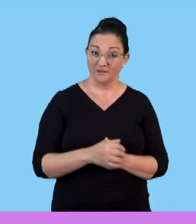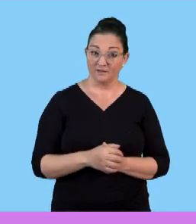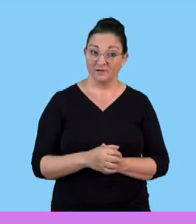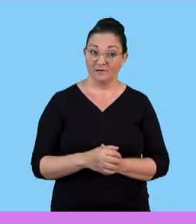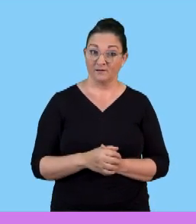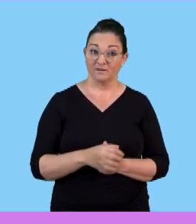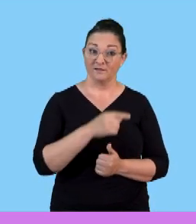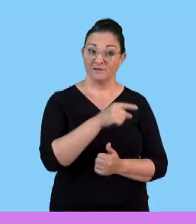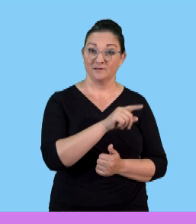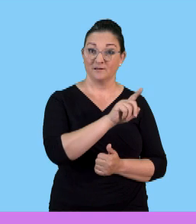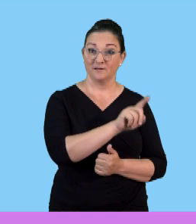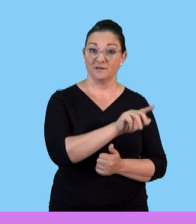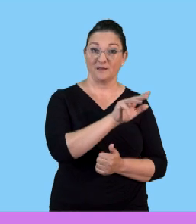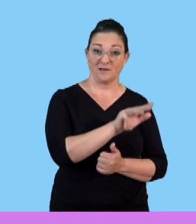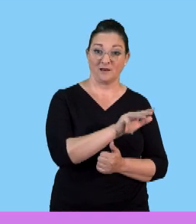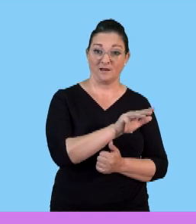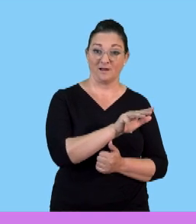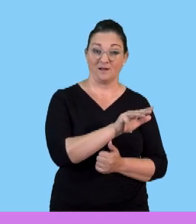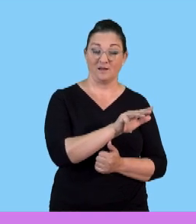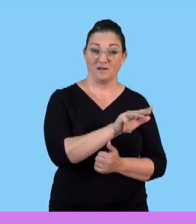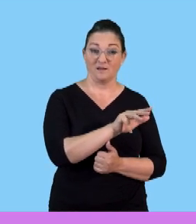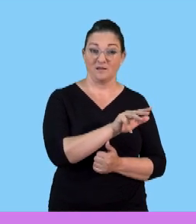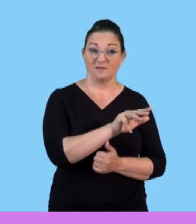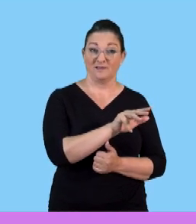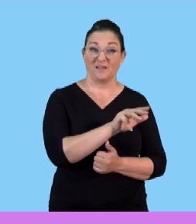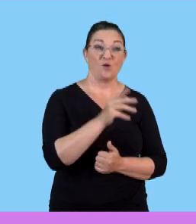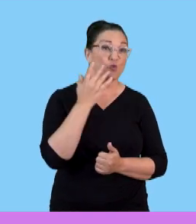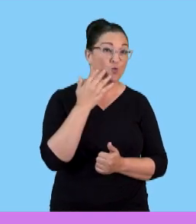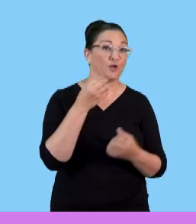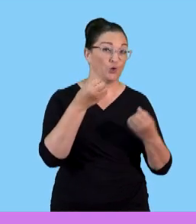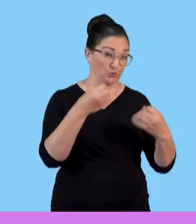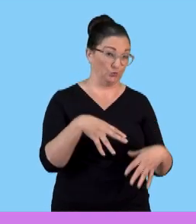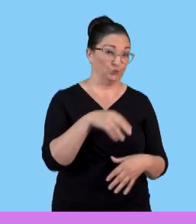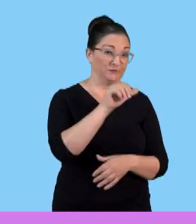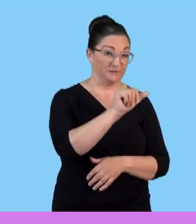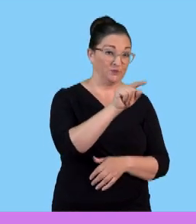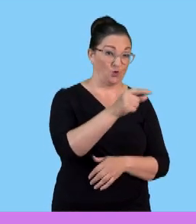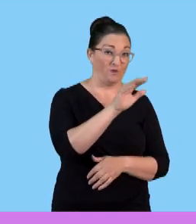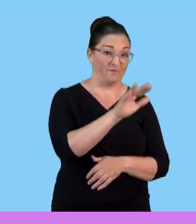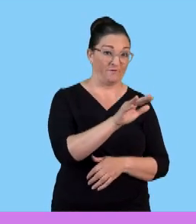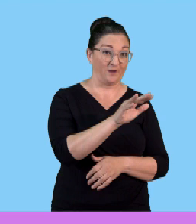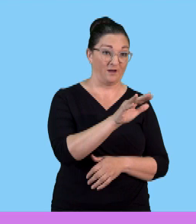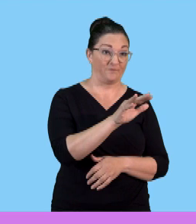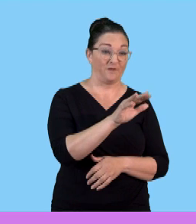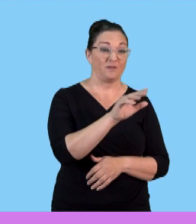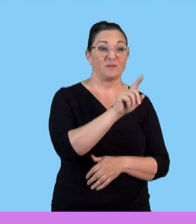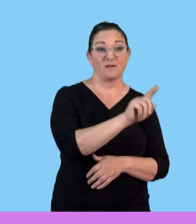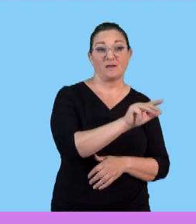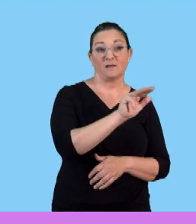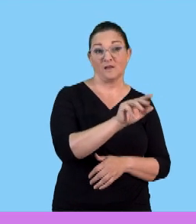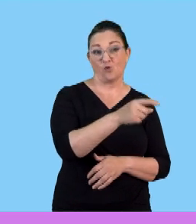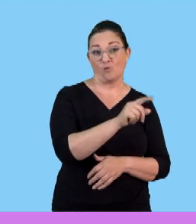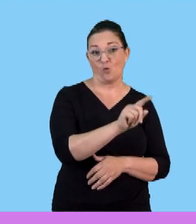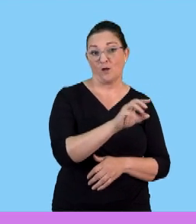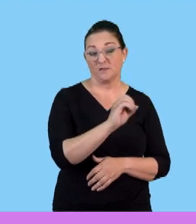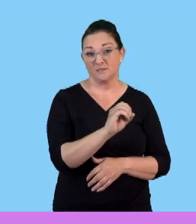are we clear? So what can we conclude should he lose 6.5 kilograms? Looking at